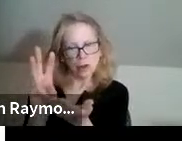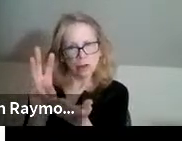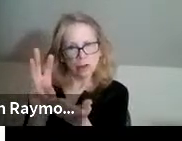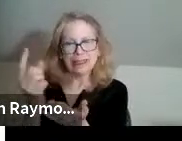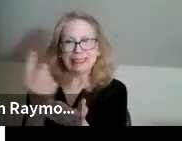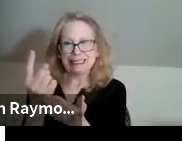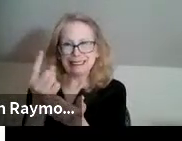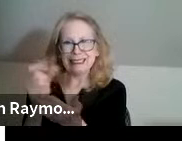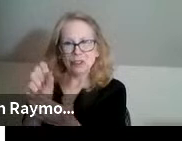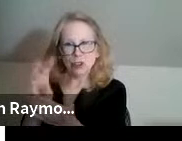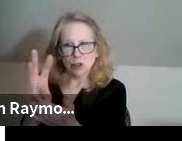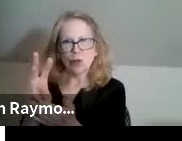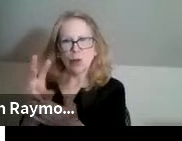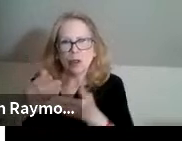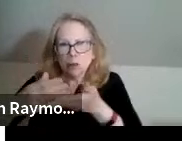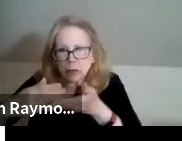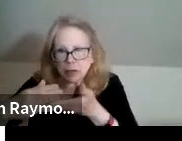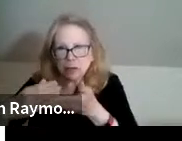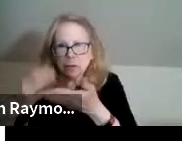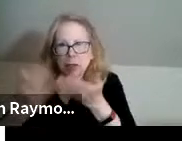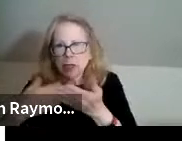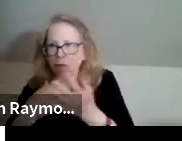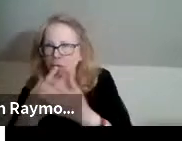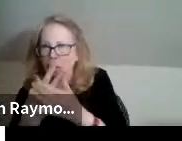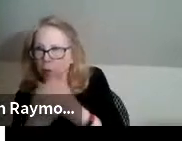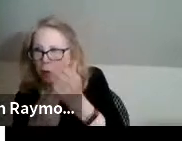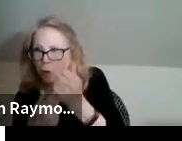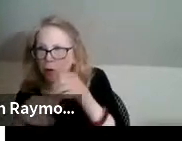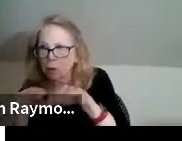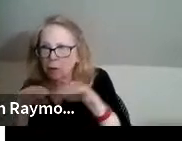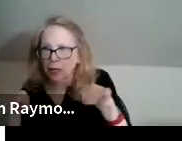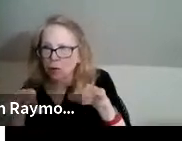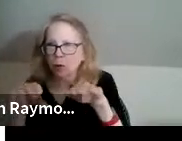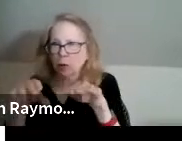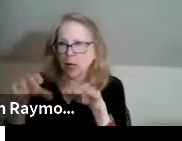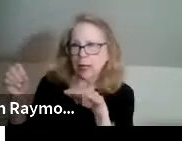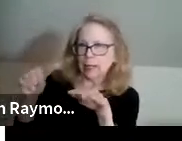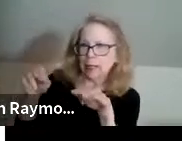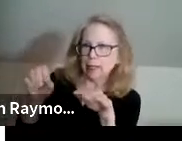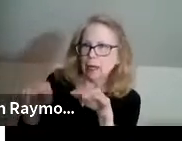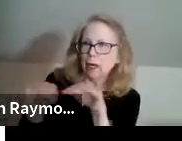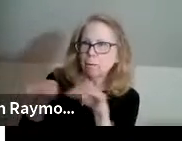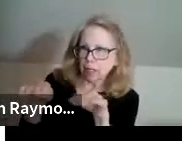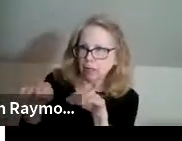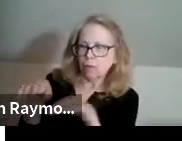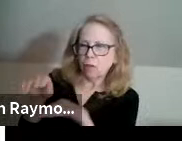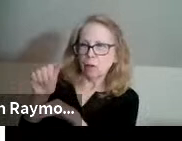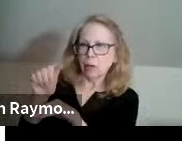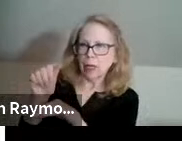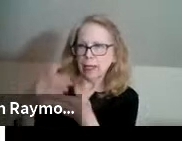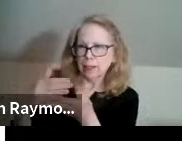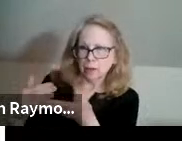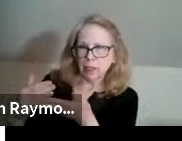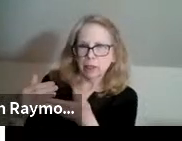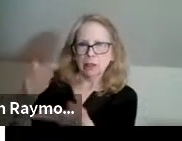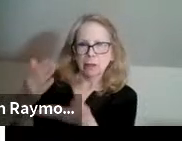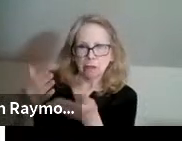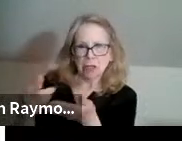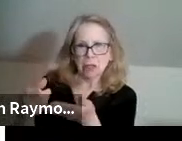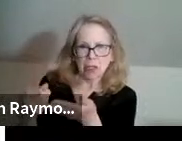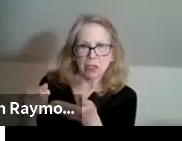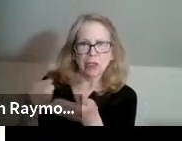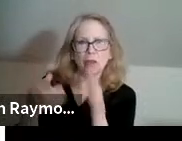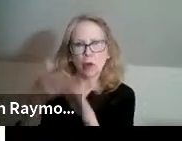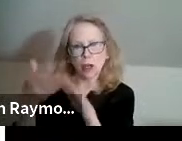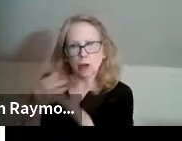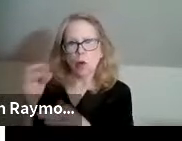single software component may have both platform and non-platform aspects. It may run or host